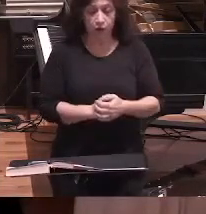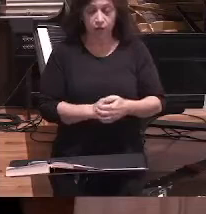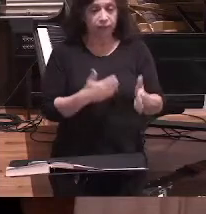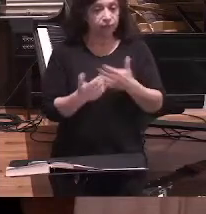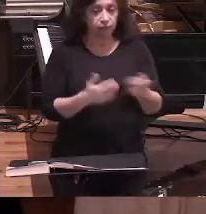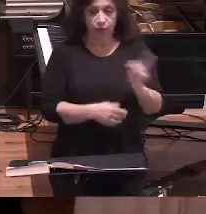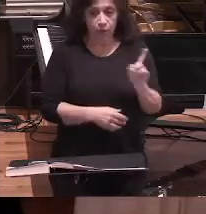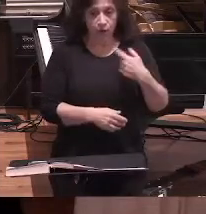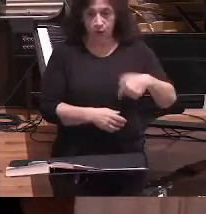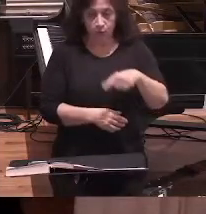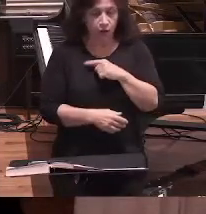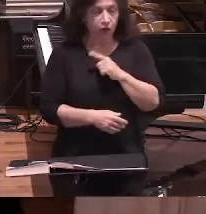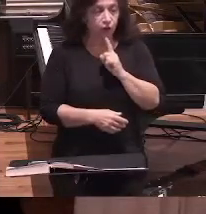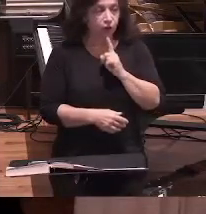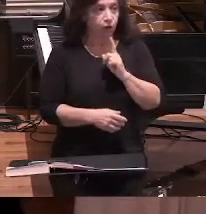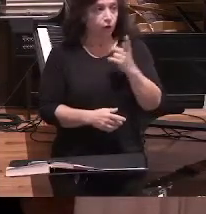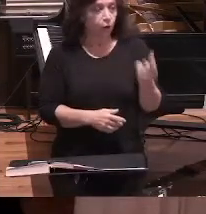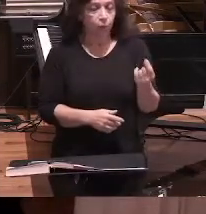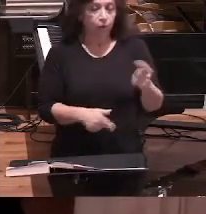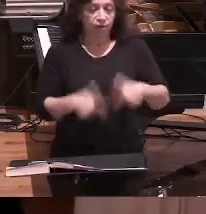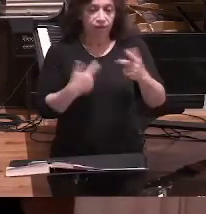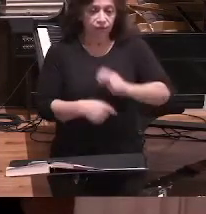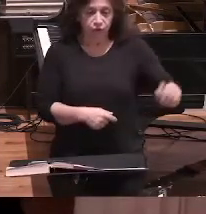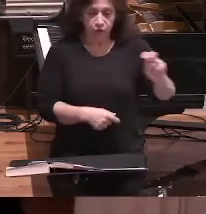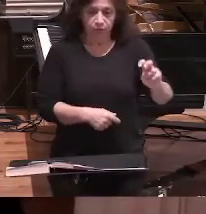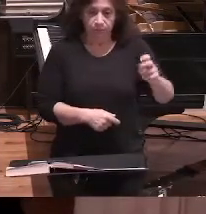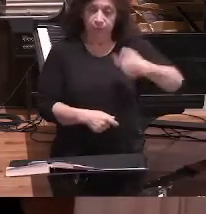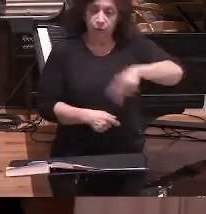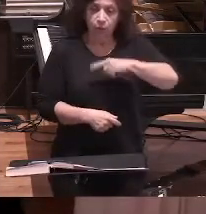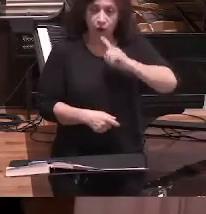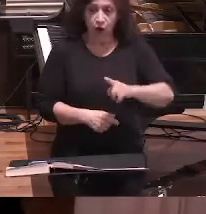matter where we are on life's journey,